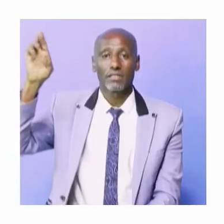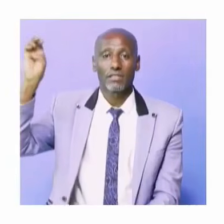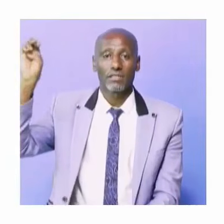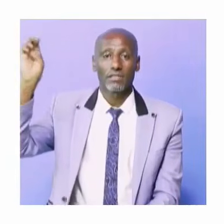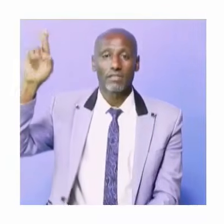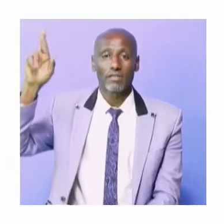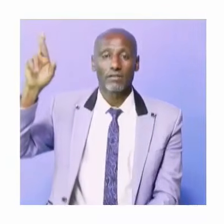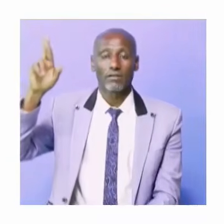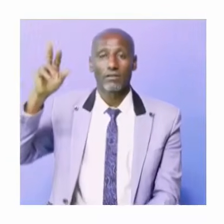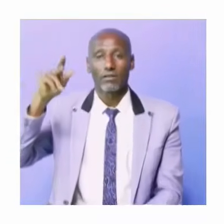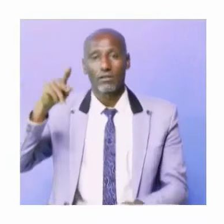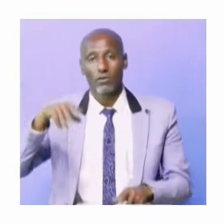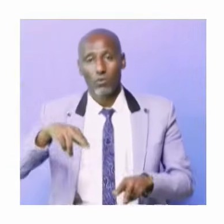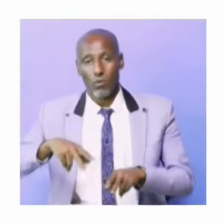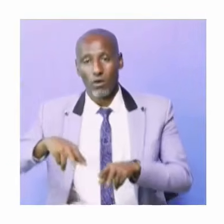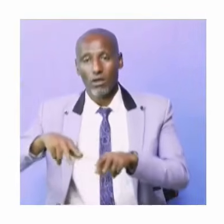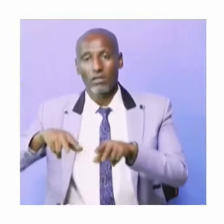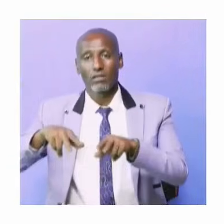walk